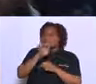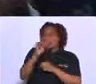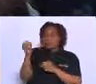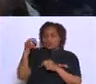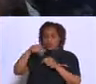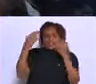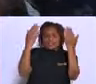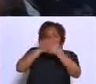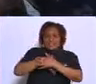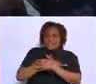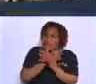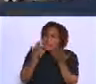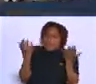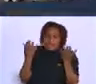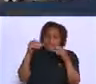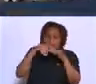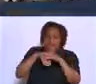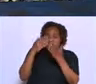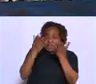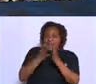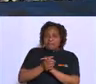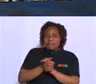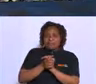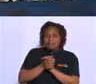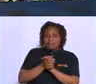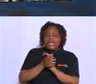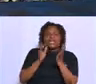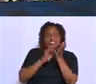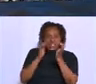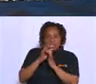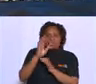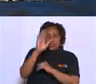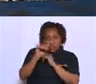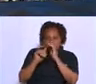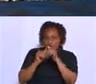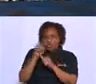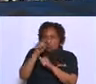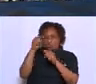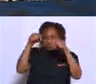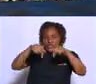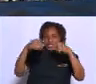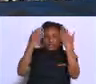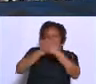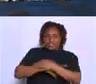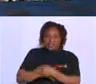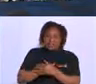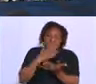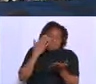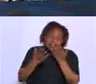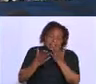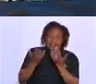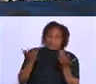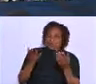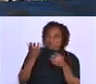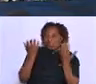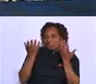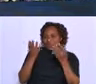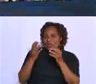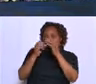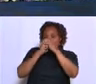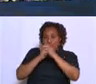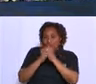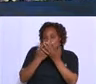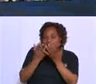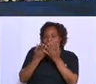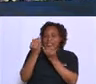tonight. Wherever you are, come to the screen. Yesu anakuita jioni hii ya leo. Inawezekana wewe ulikuwa unashika Sabato, lakini